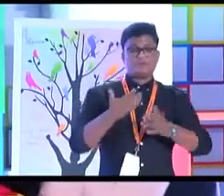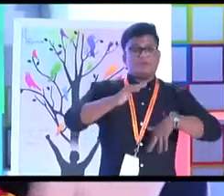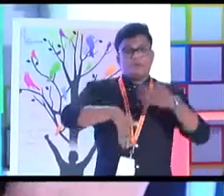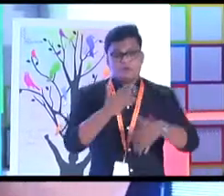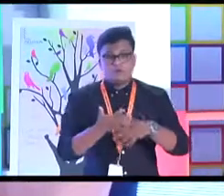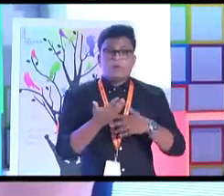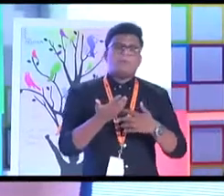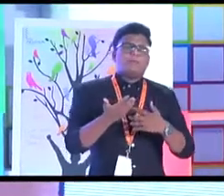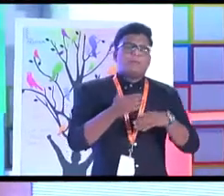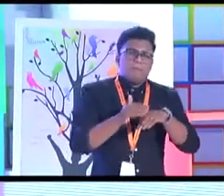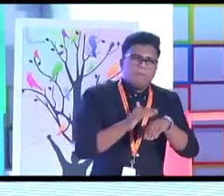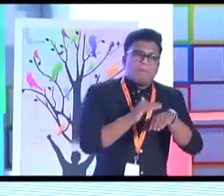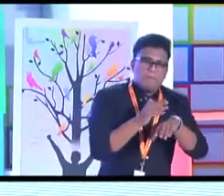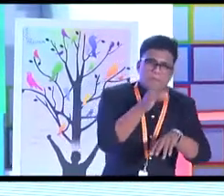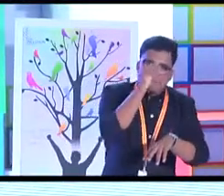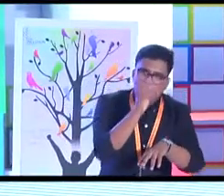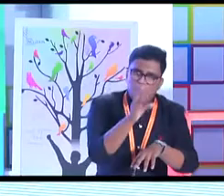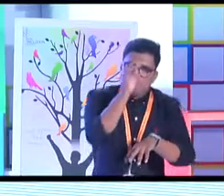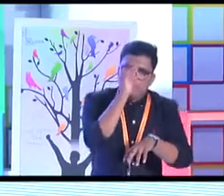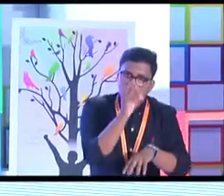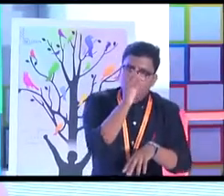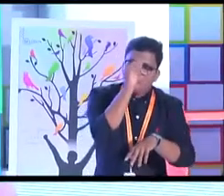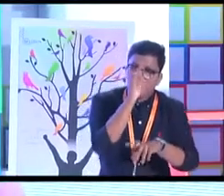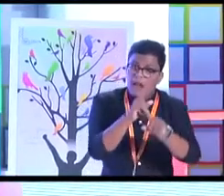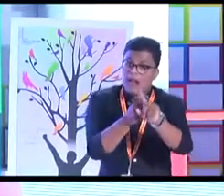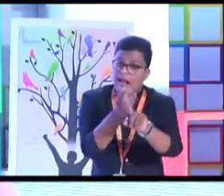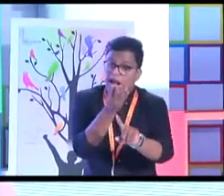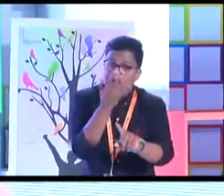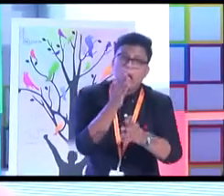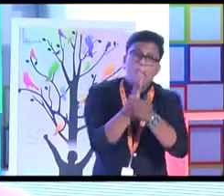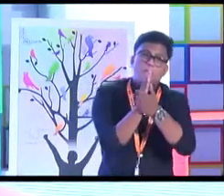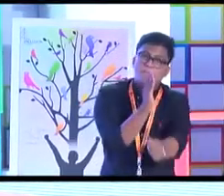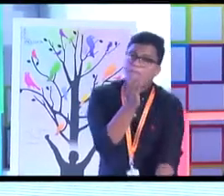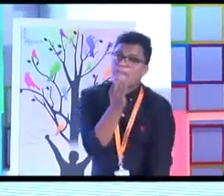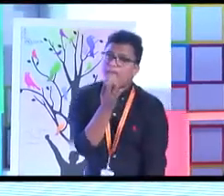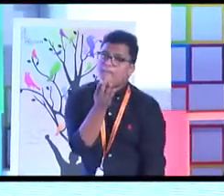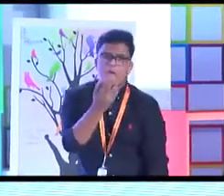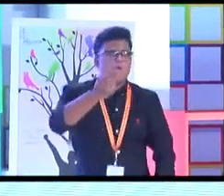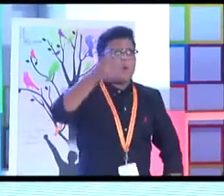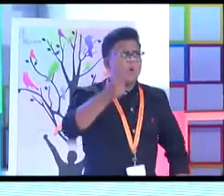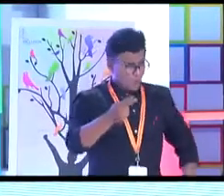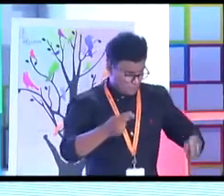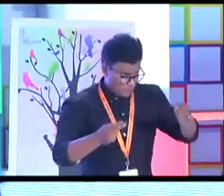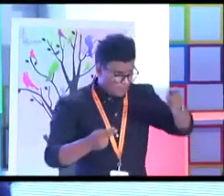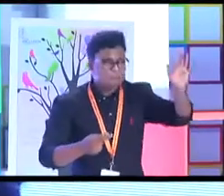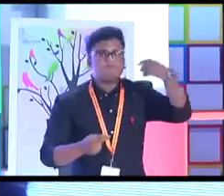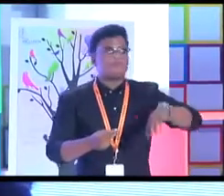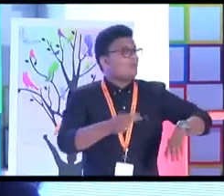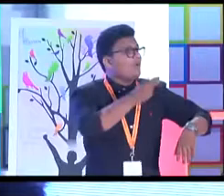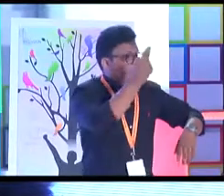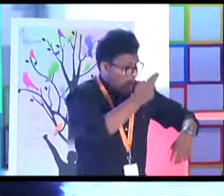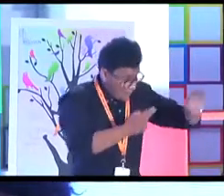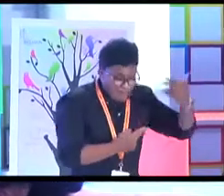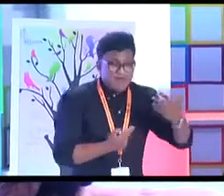Then slowly, slowly, I was expanding in that skill, and I used to design for all the people. You know, in